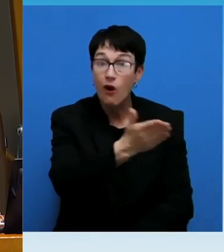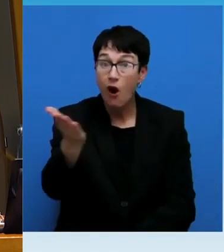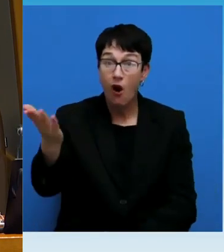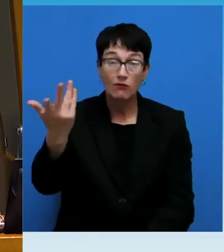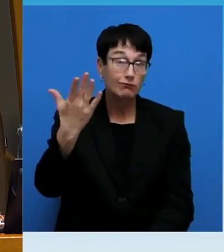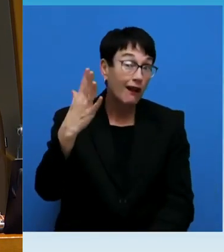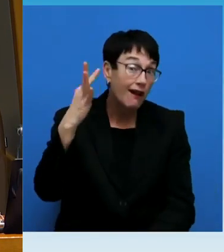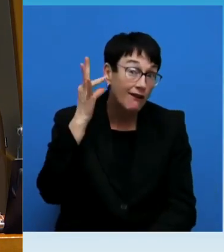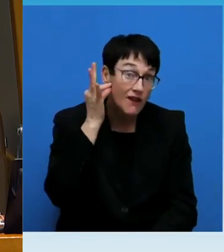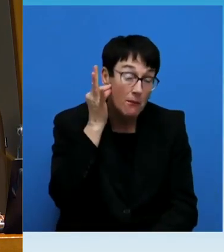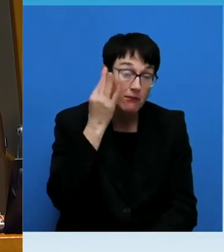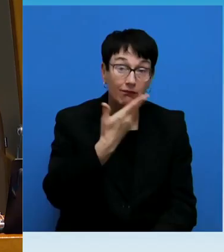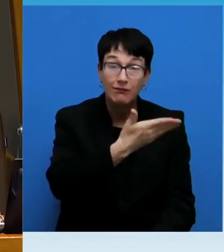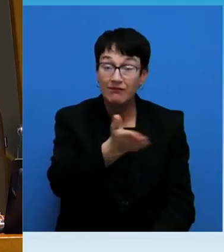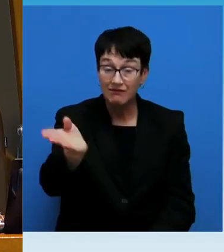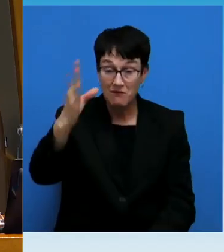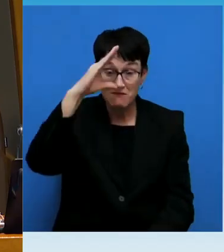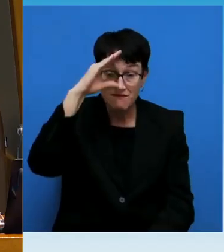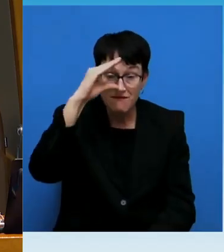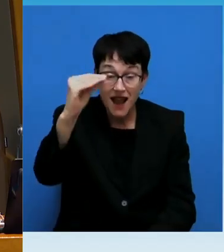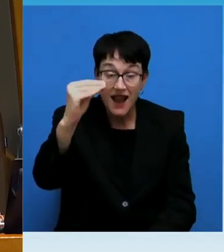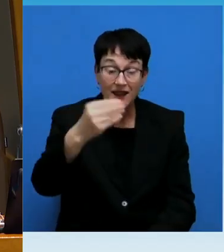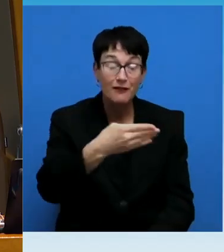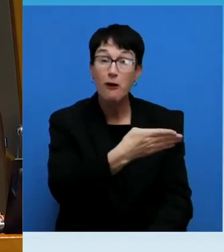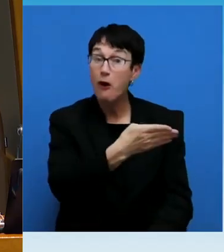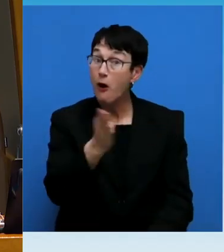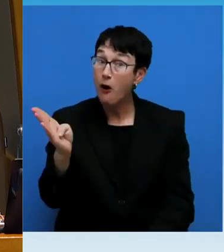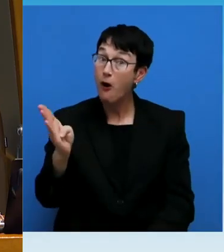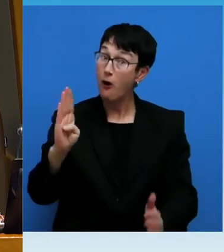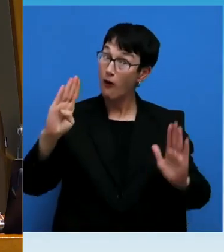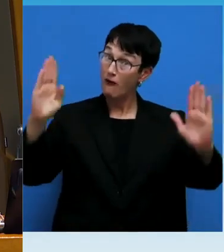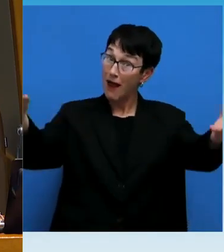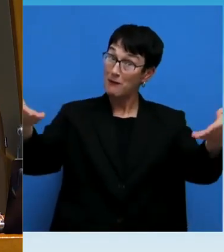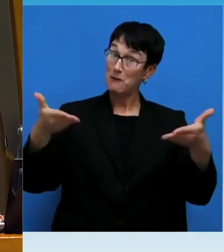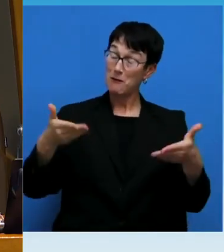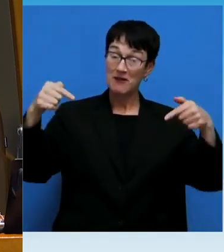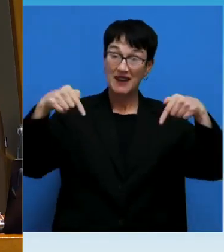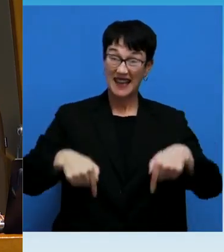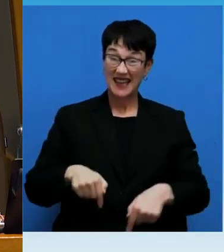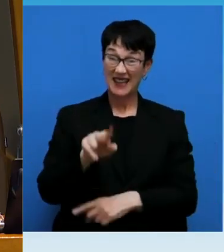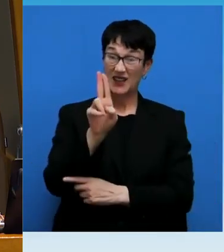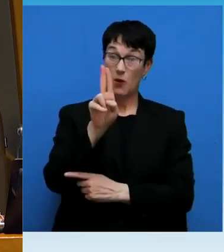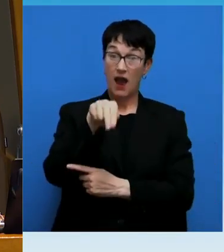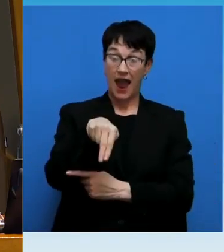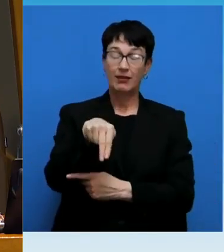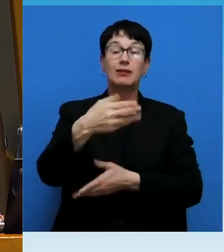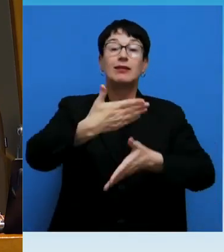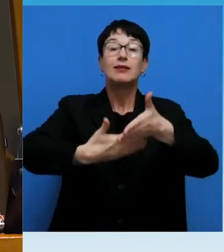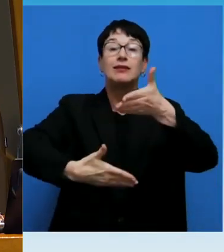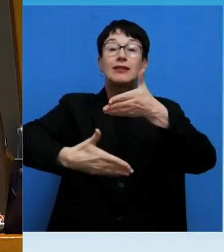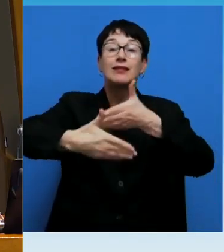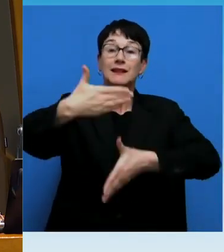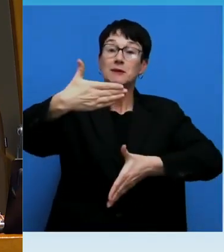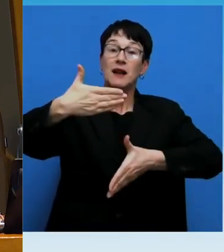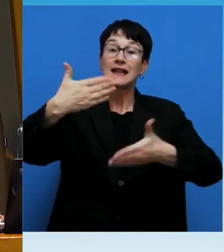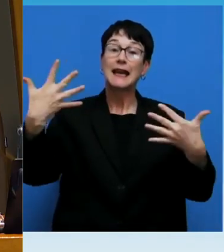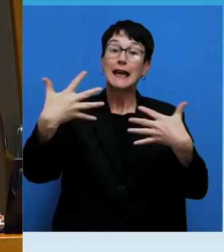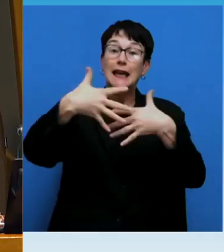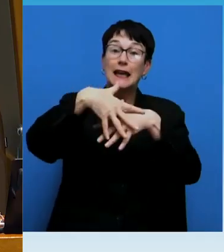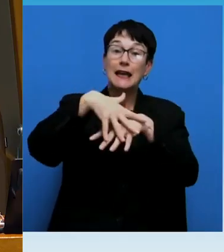online. Welcome to the launch of the United Nations Disability Inclusion Strategy